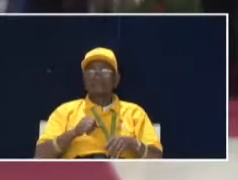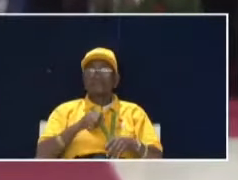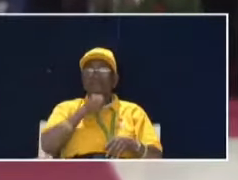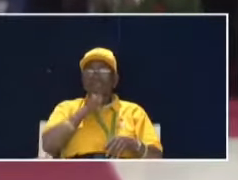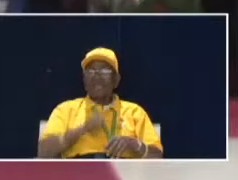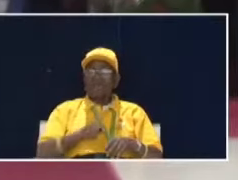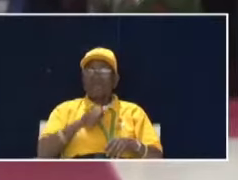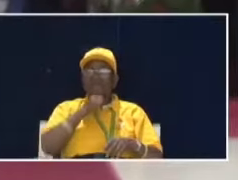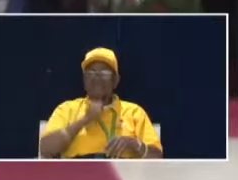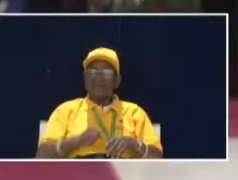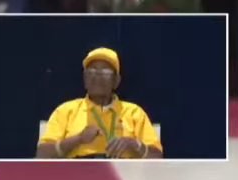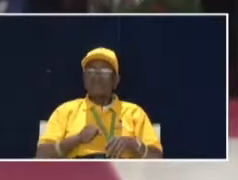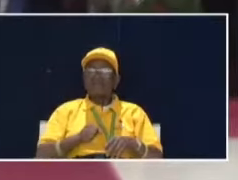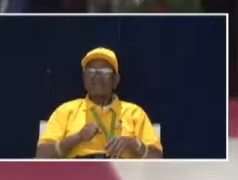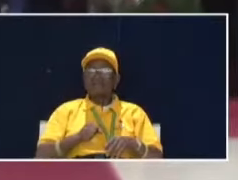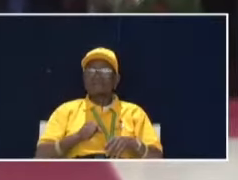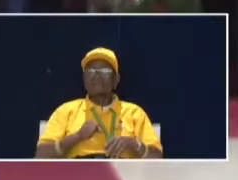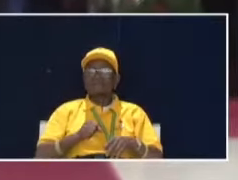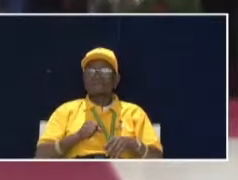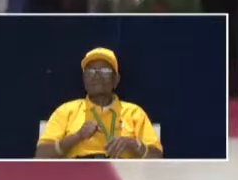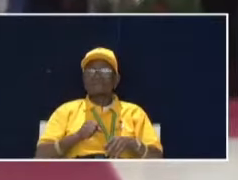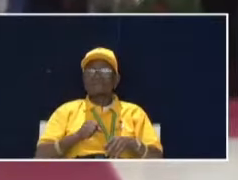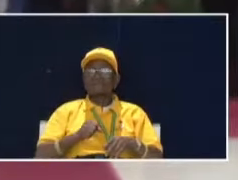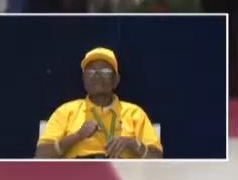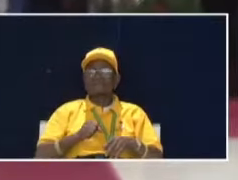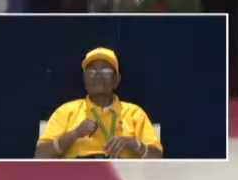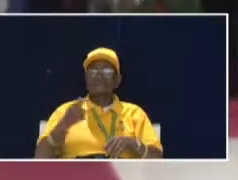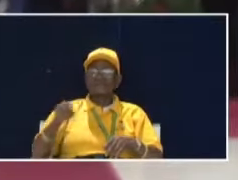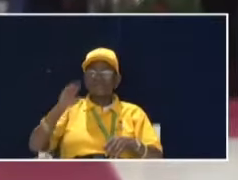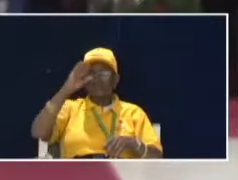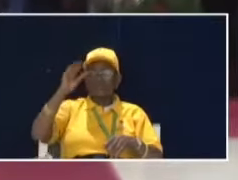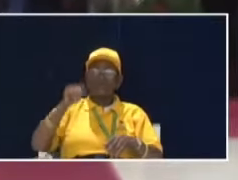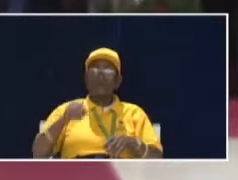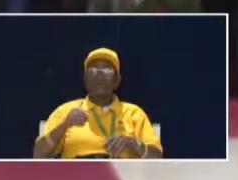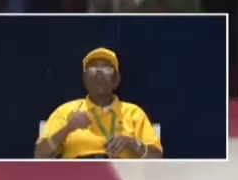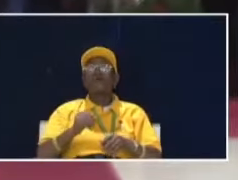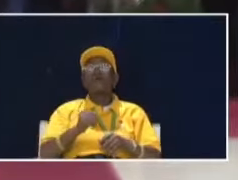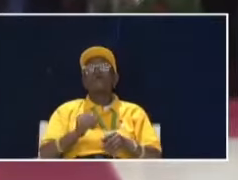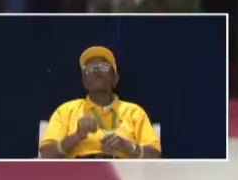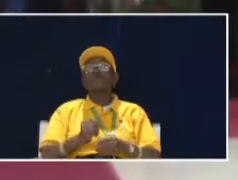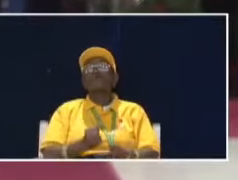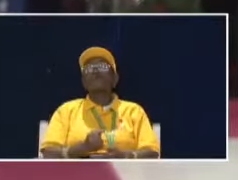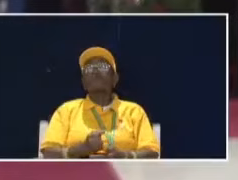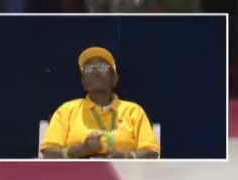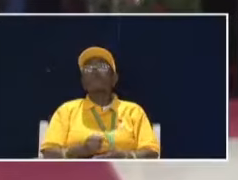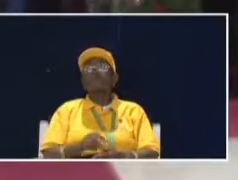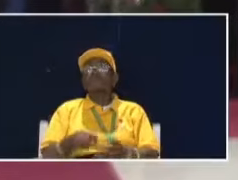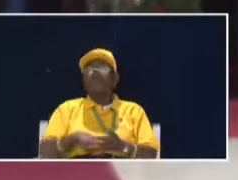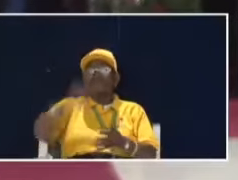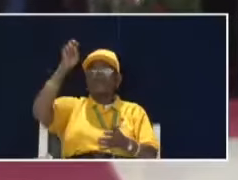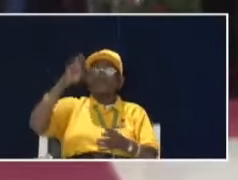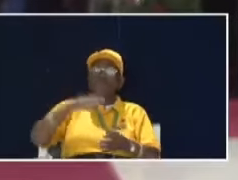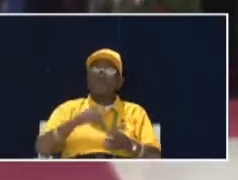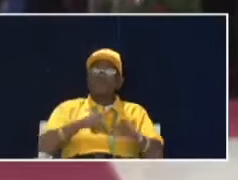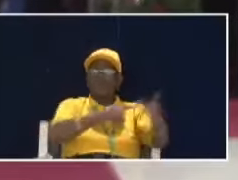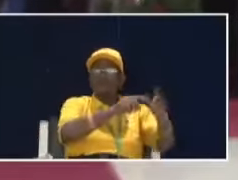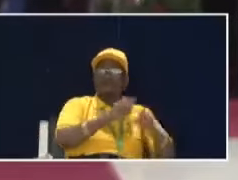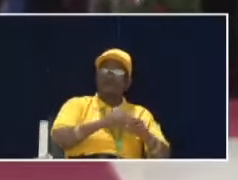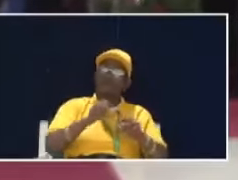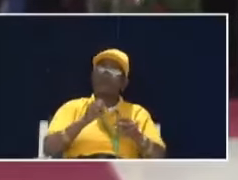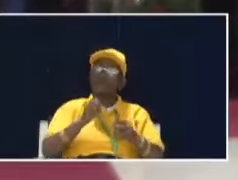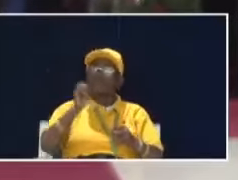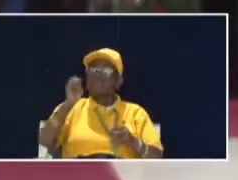Samuel, Samuel, the boy got up, ran to Eli. Eli was sleeping